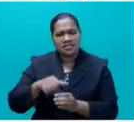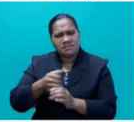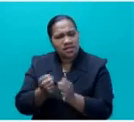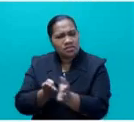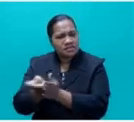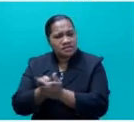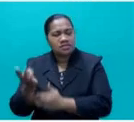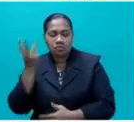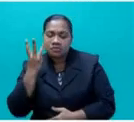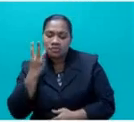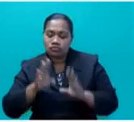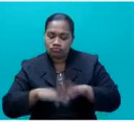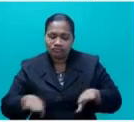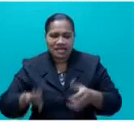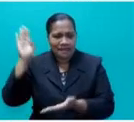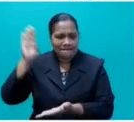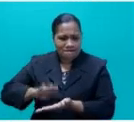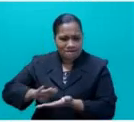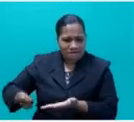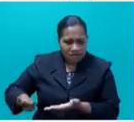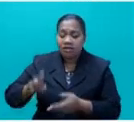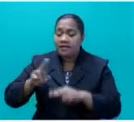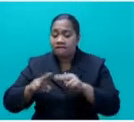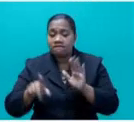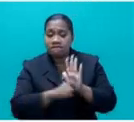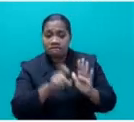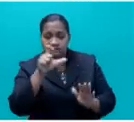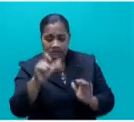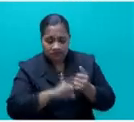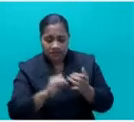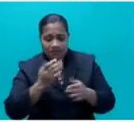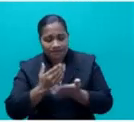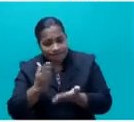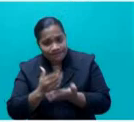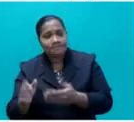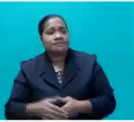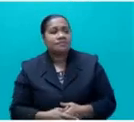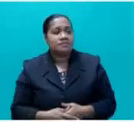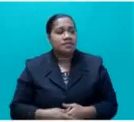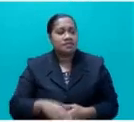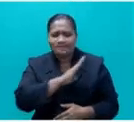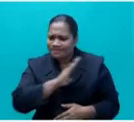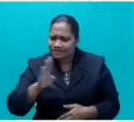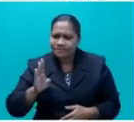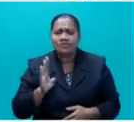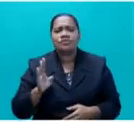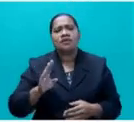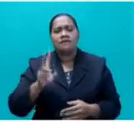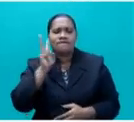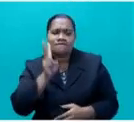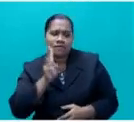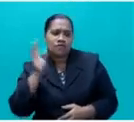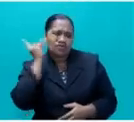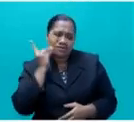Ministry of Women, Children, Poverty Alleviation, FRCS, FNPF, the TSLB Board, Vodafone, and Digicel, Mr.